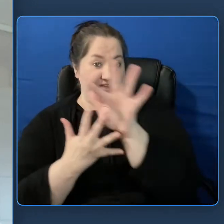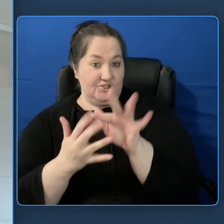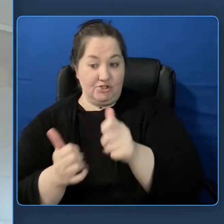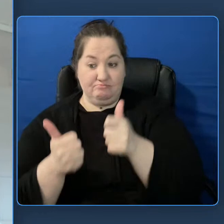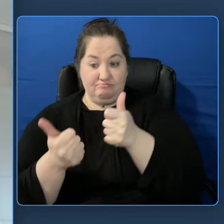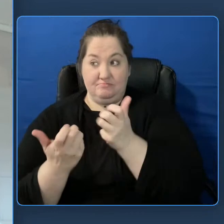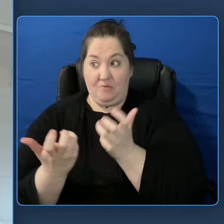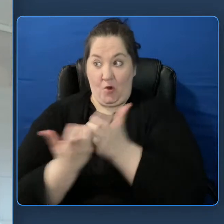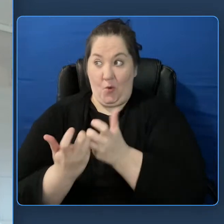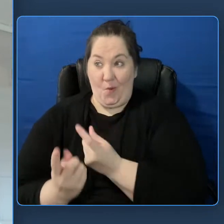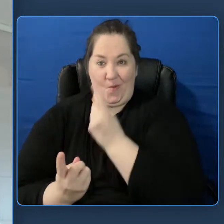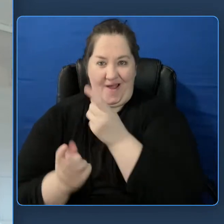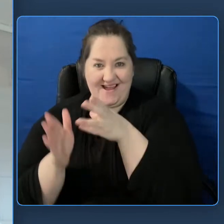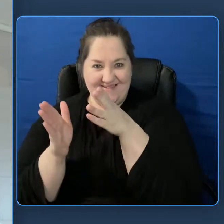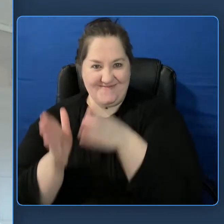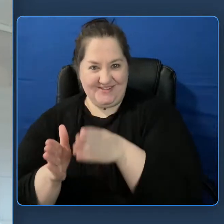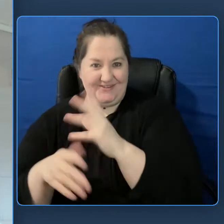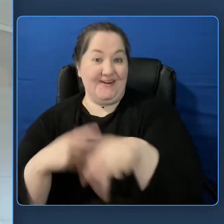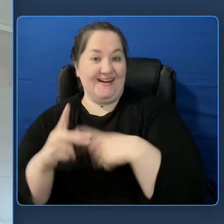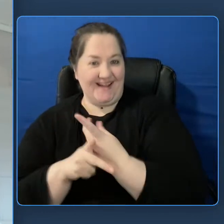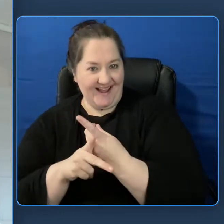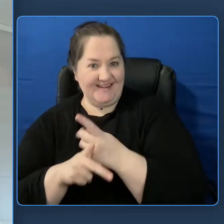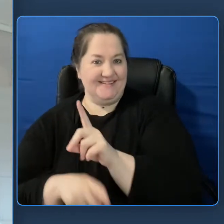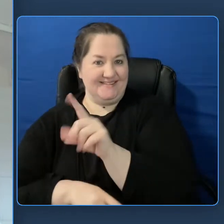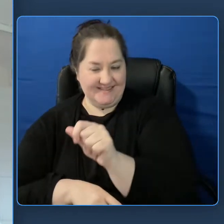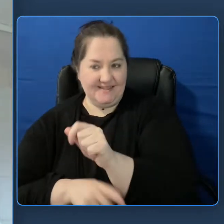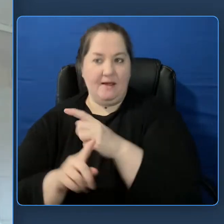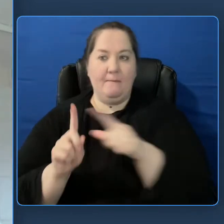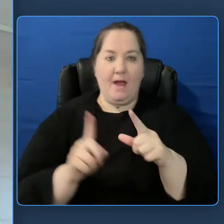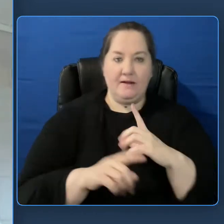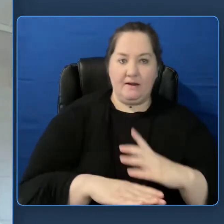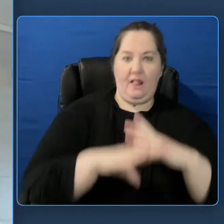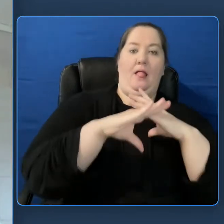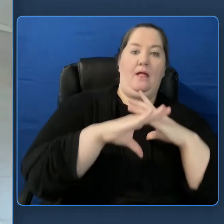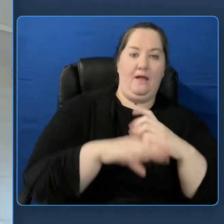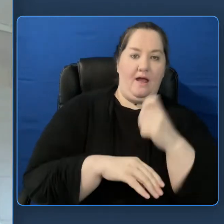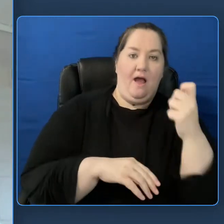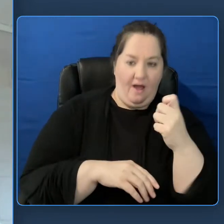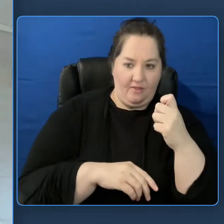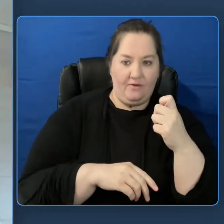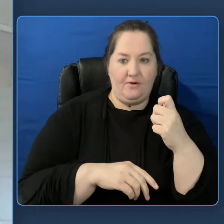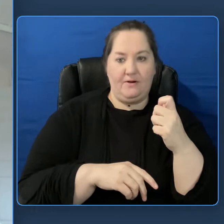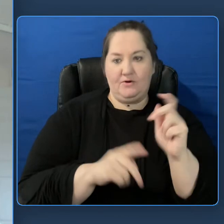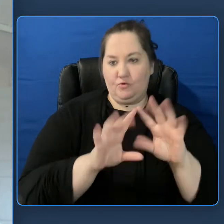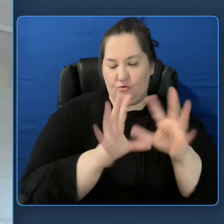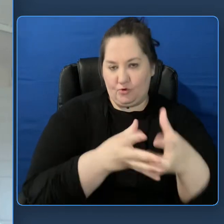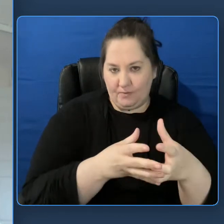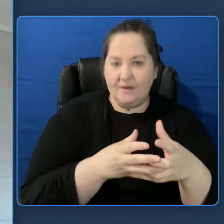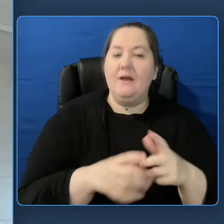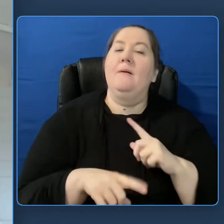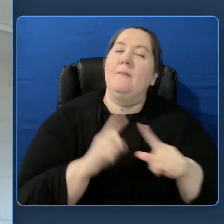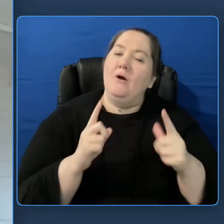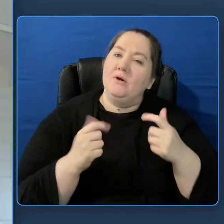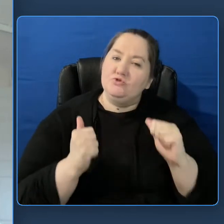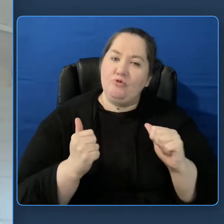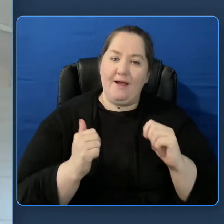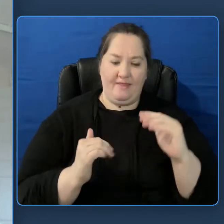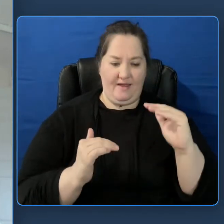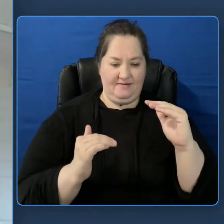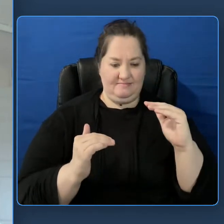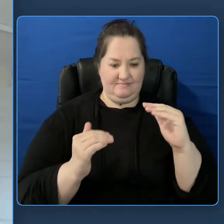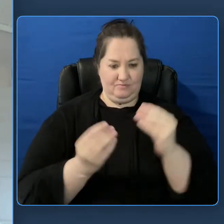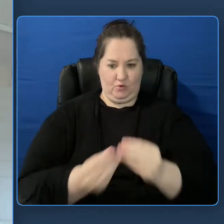feature can help a certain population, but could hinder another. But we always want to try to find